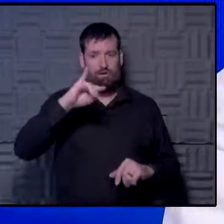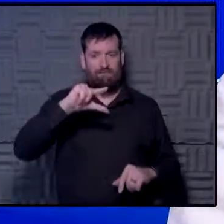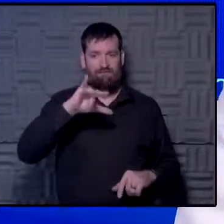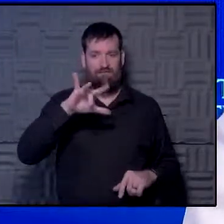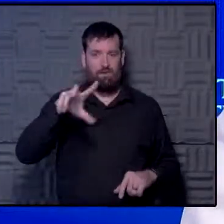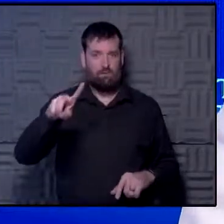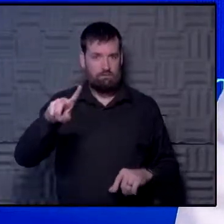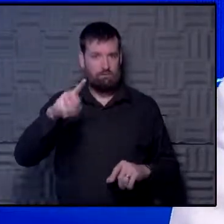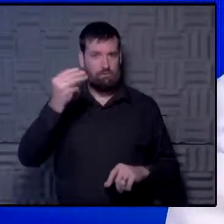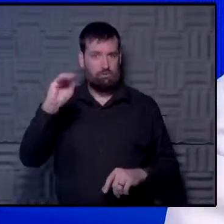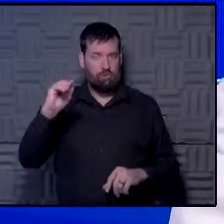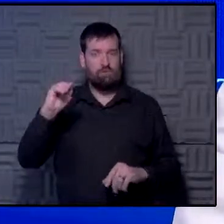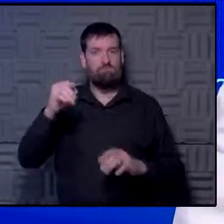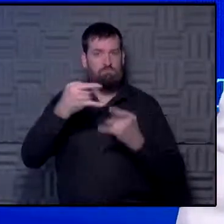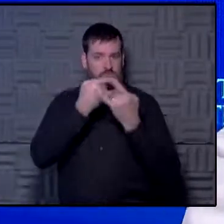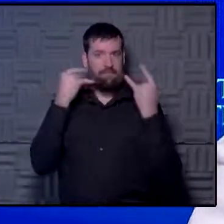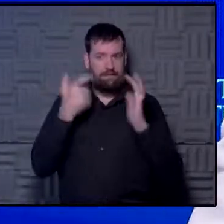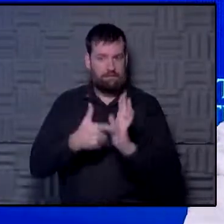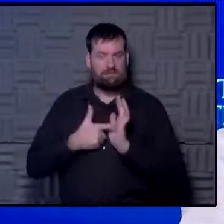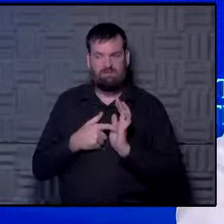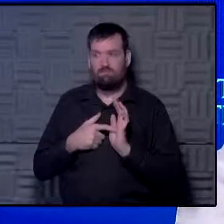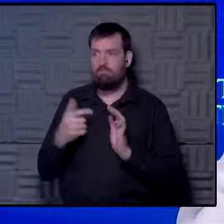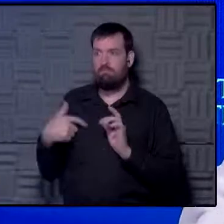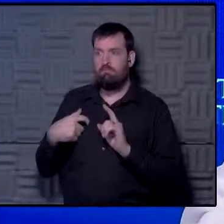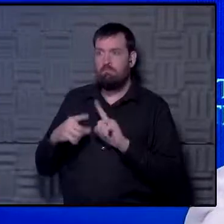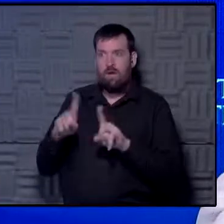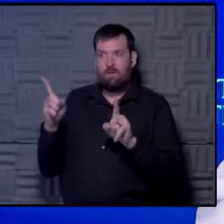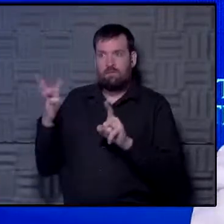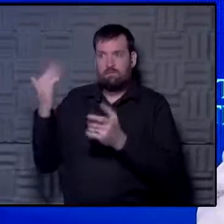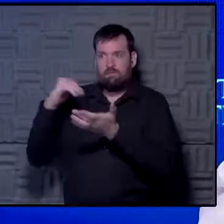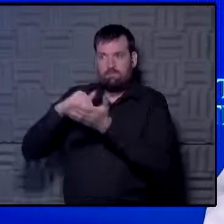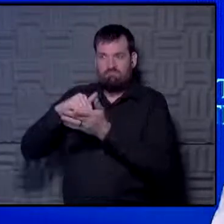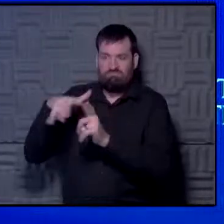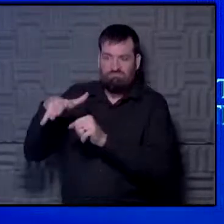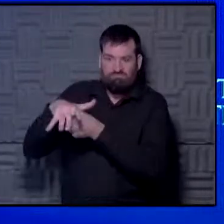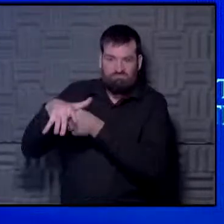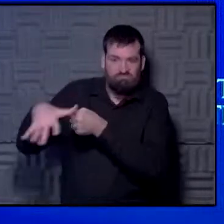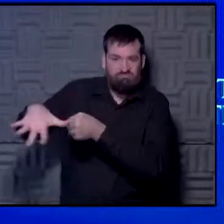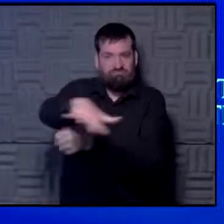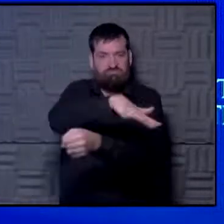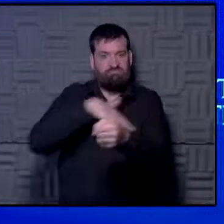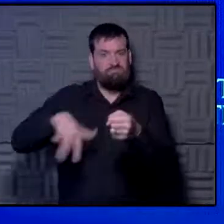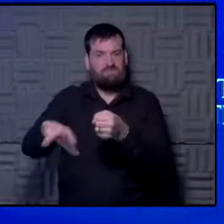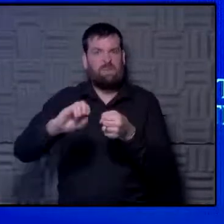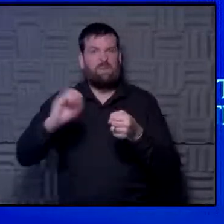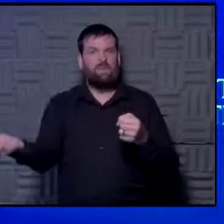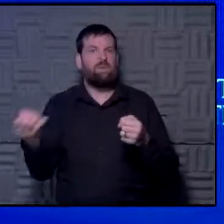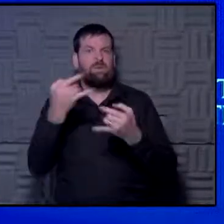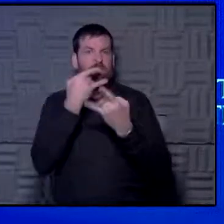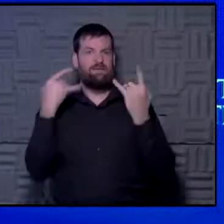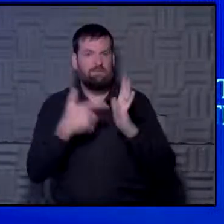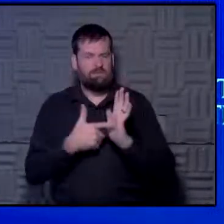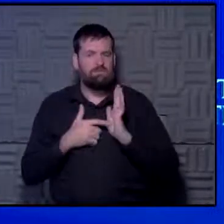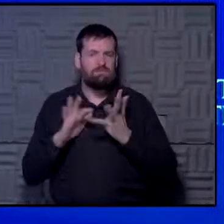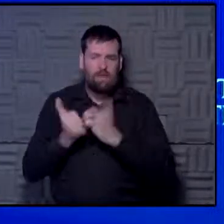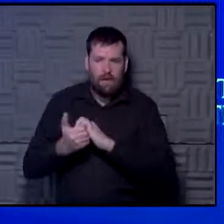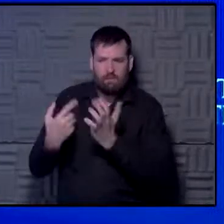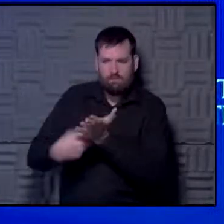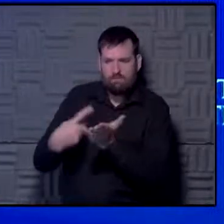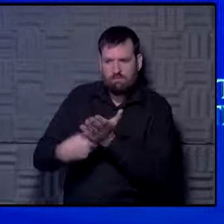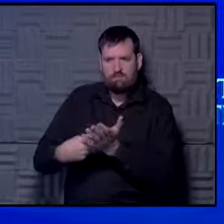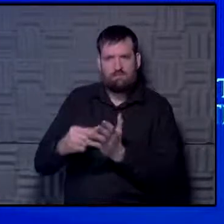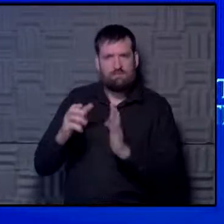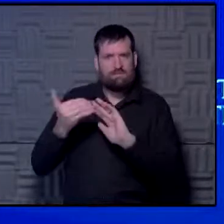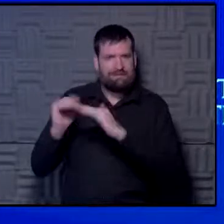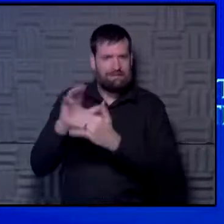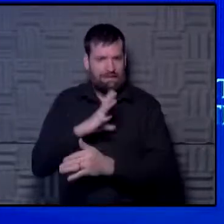mask mandate, but we live in an island in the center of other places that don't have one. How would you talk to the city councils in those other